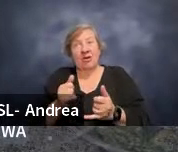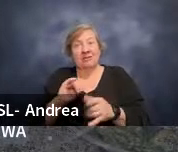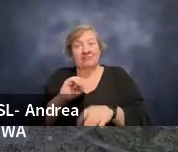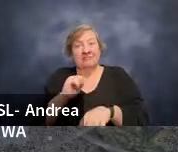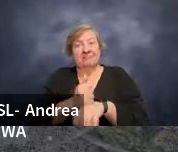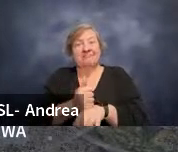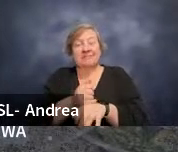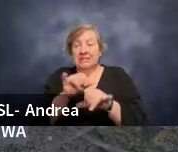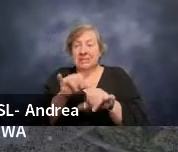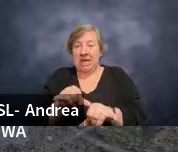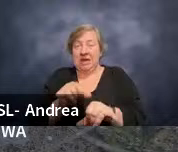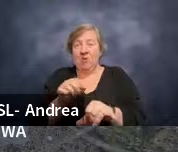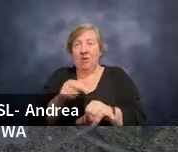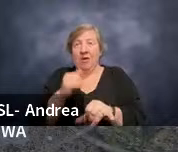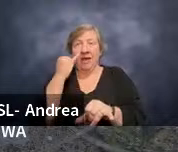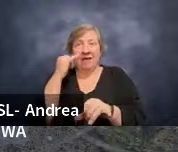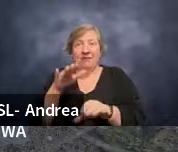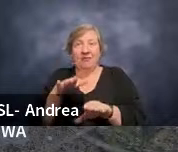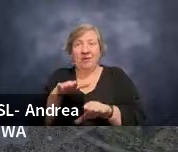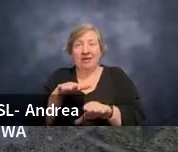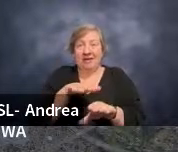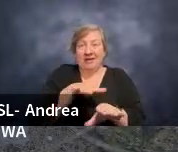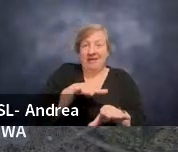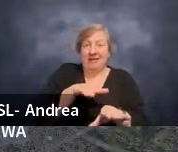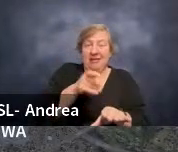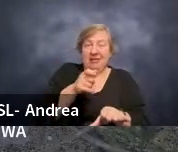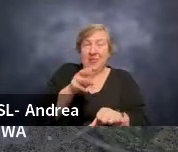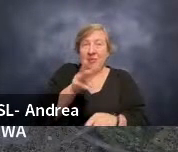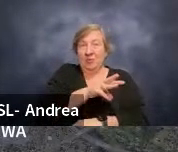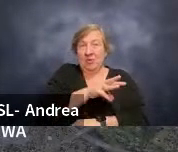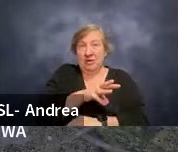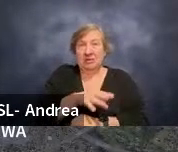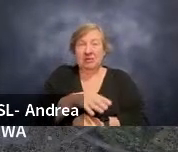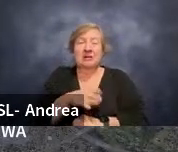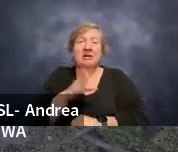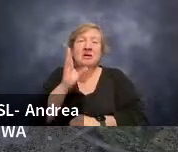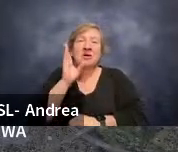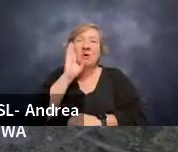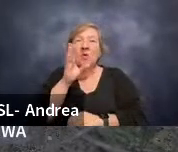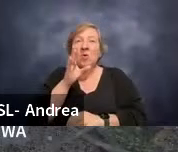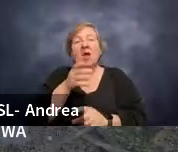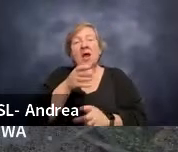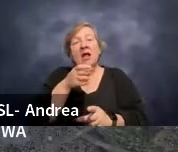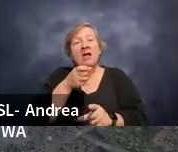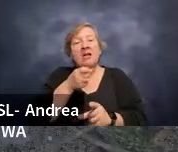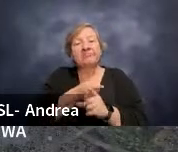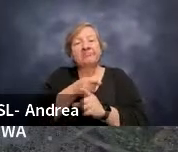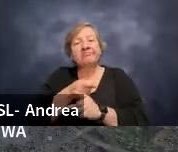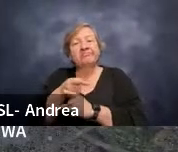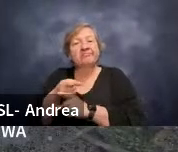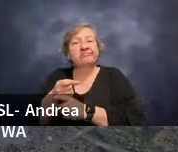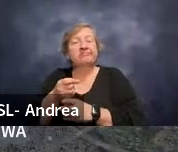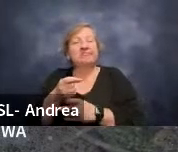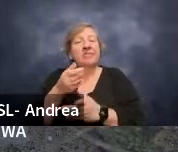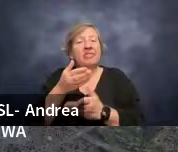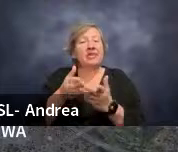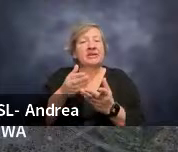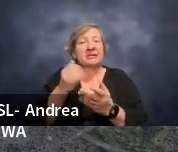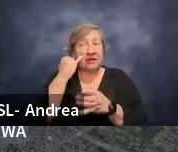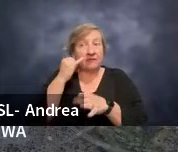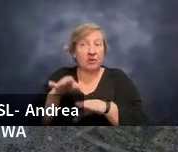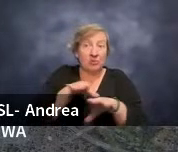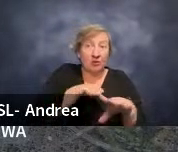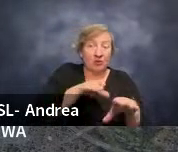if we're shifting that slightly to the west. There will be impacts either way, because as I mentioned, development